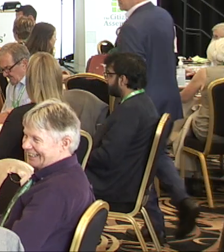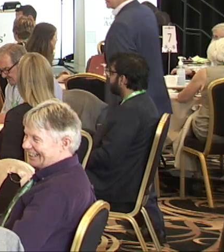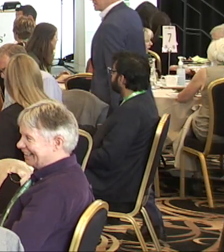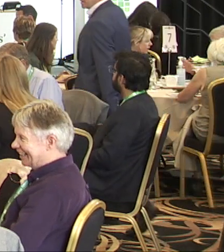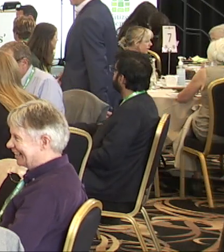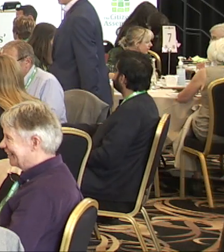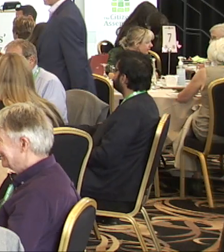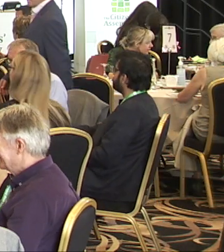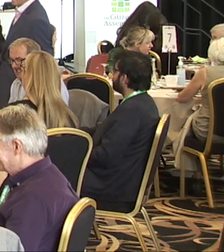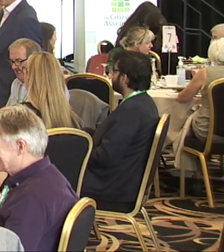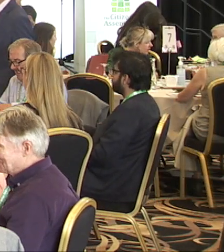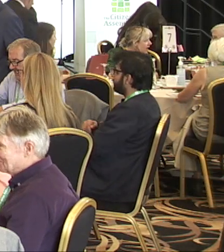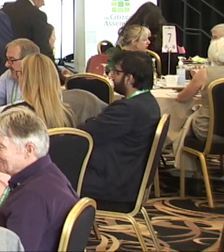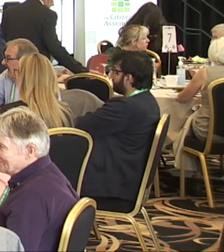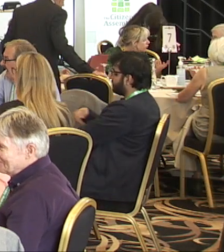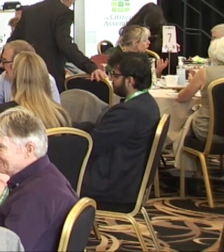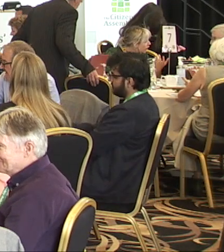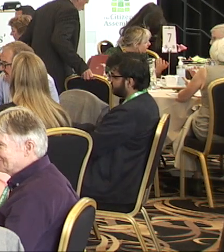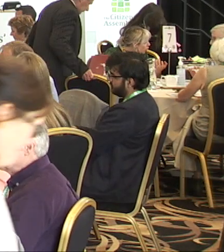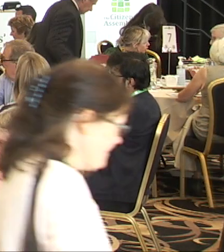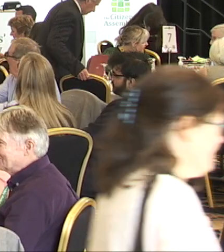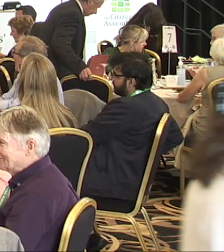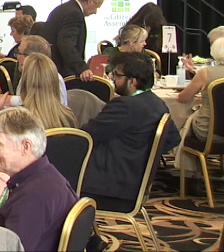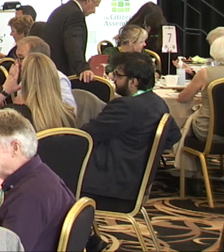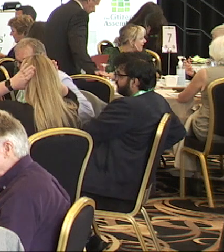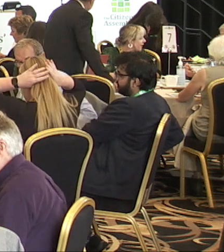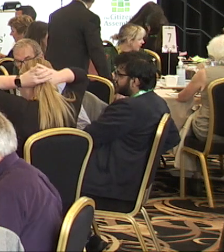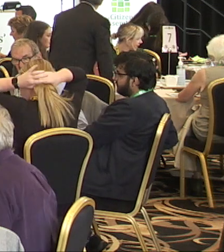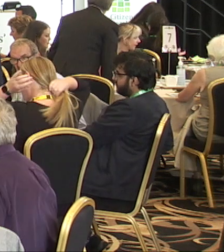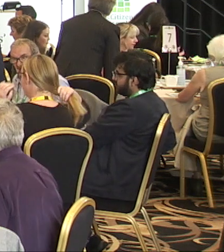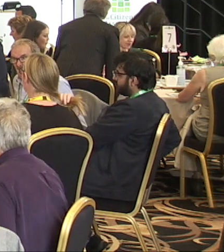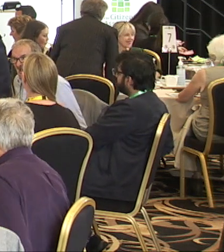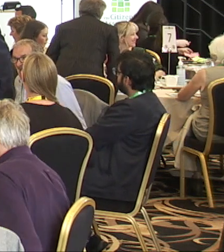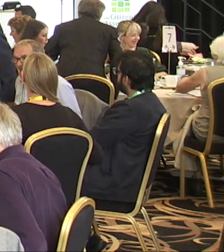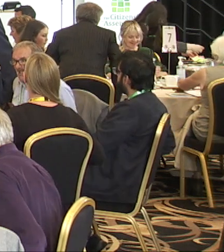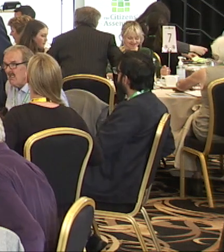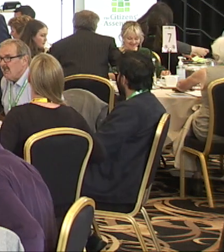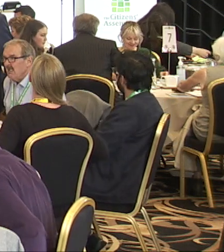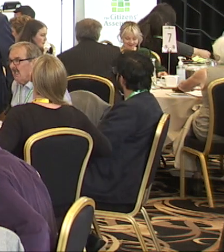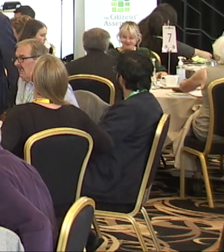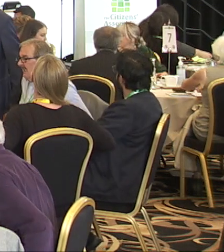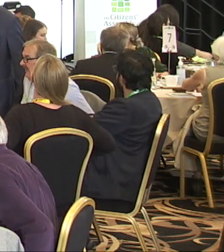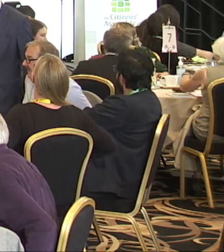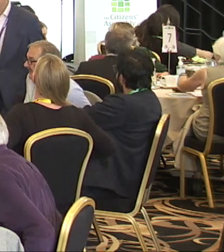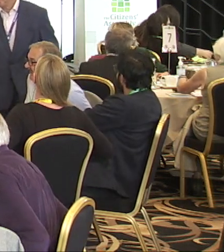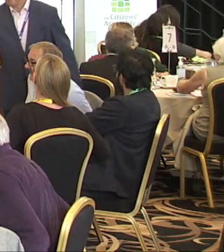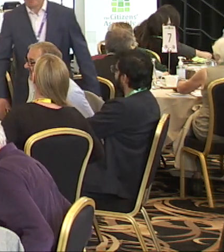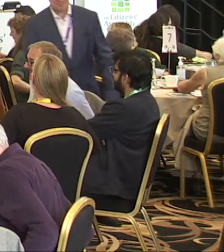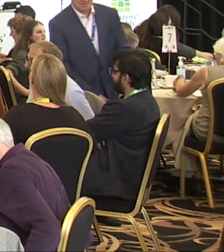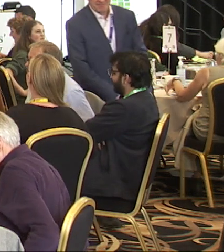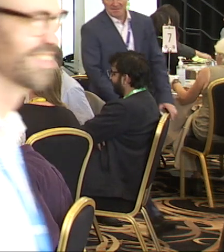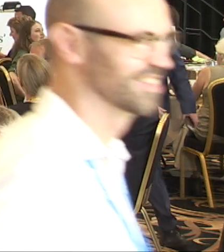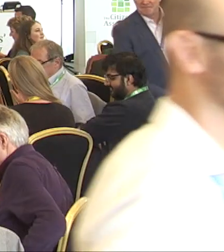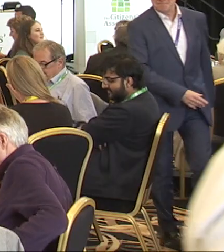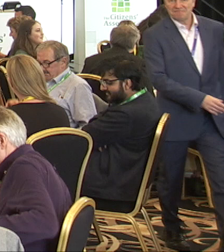I hope you all enjoyed your lovely lunch. I think I might have to make a request for lighter lunches because we all need you to be awake